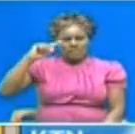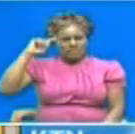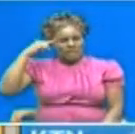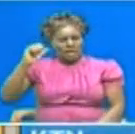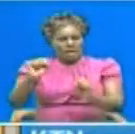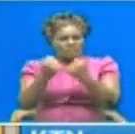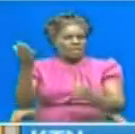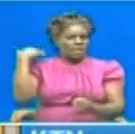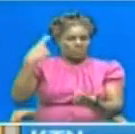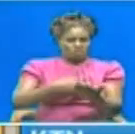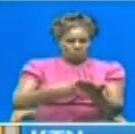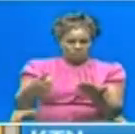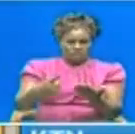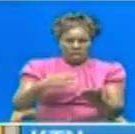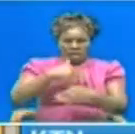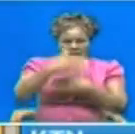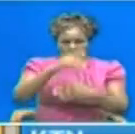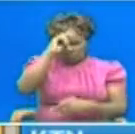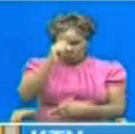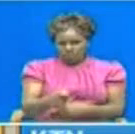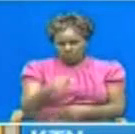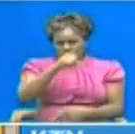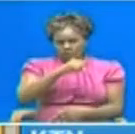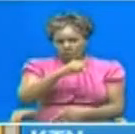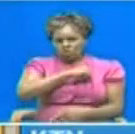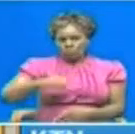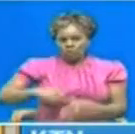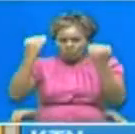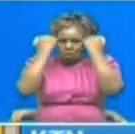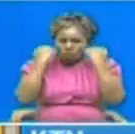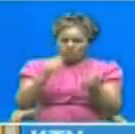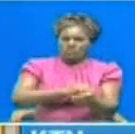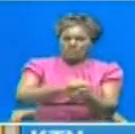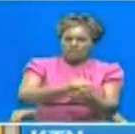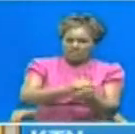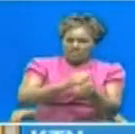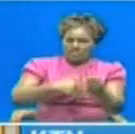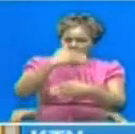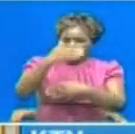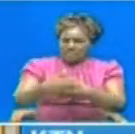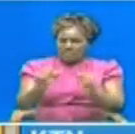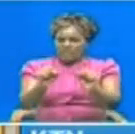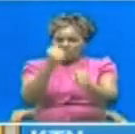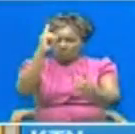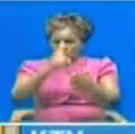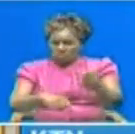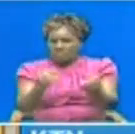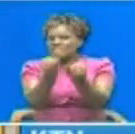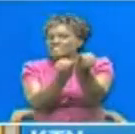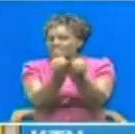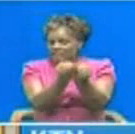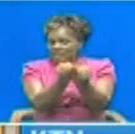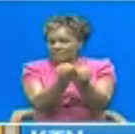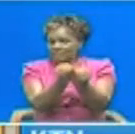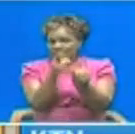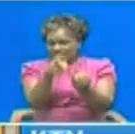happened last week, immediately after the judgment, the Supreme Court judgment on Friday, The next thing that is happening on Saturday is